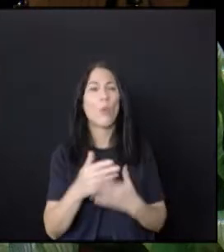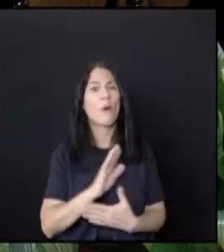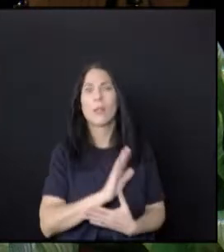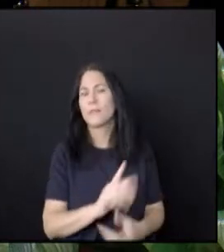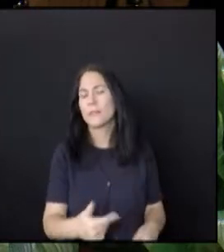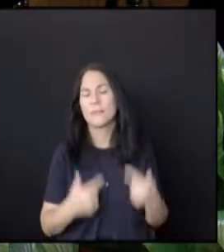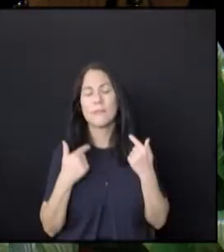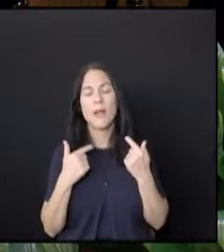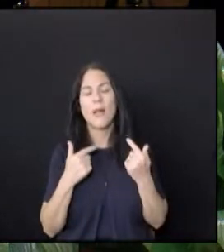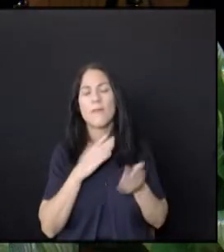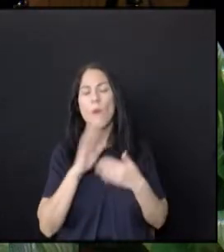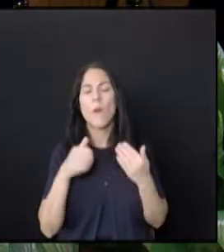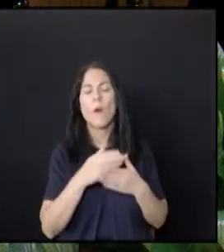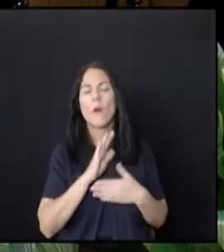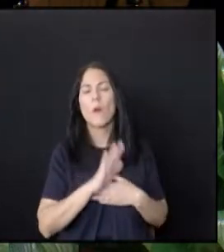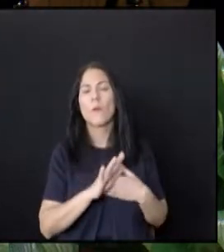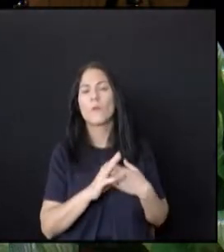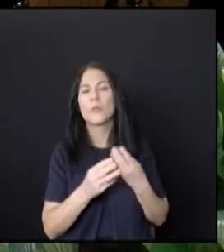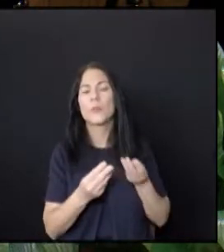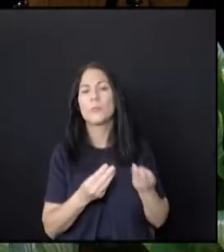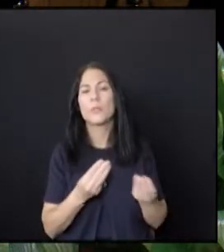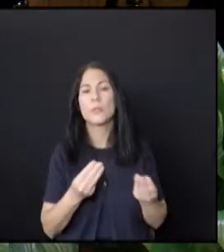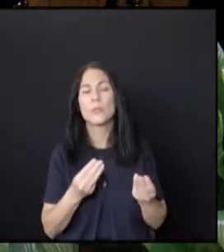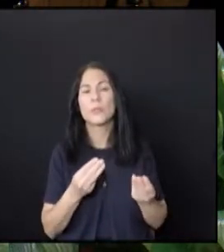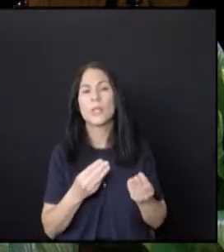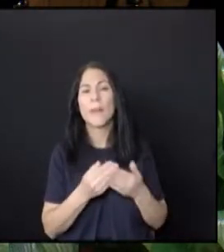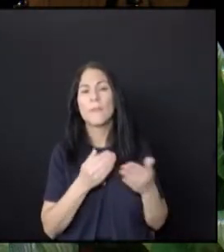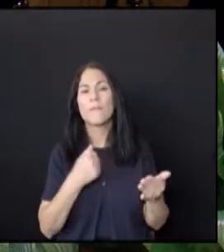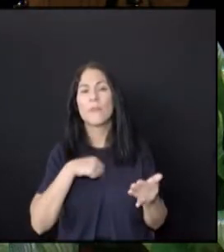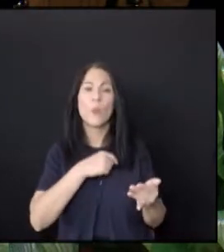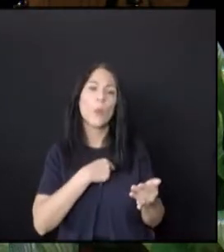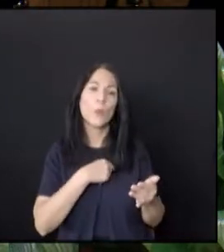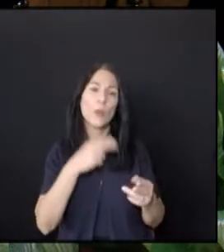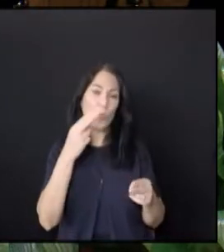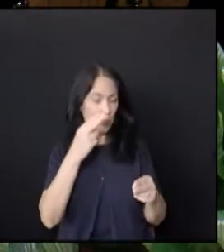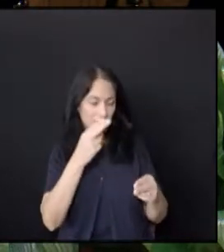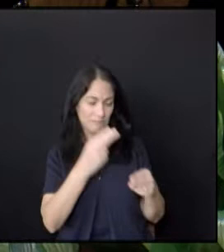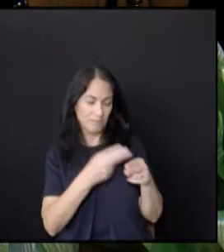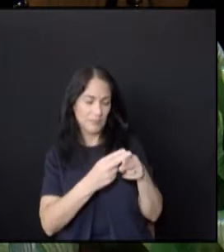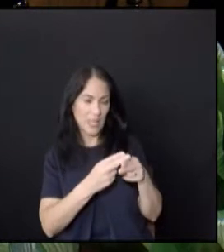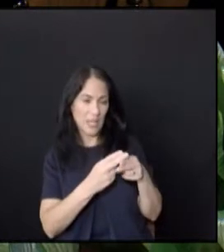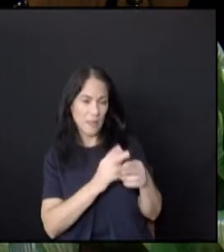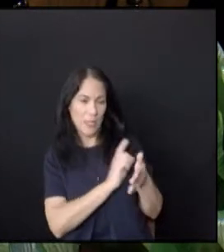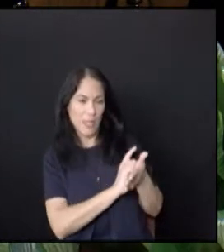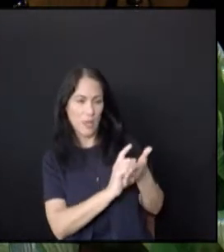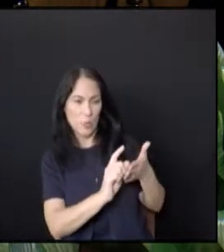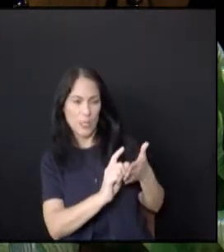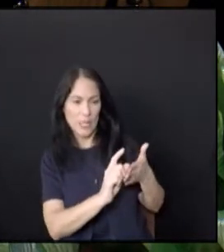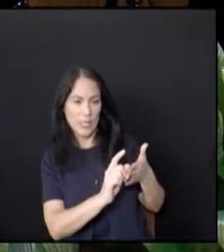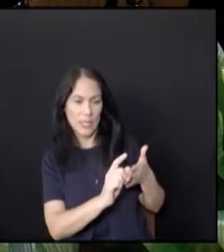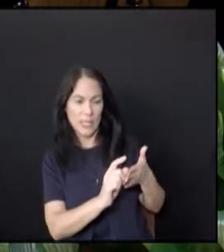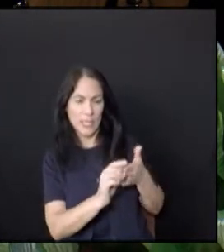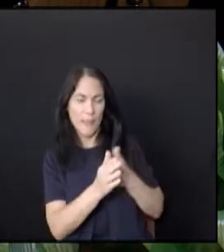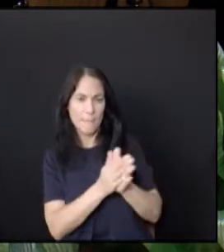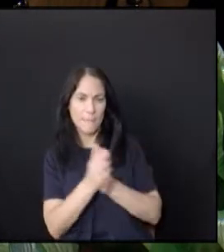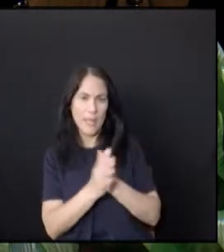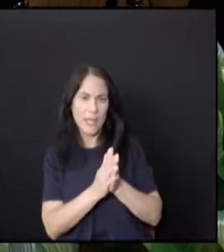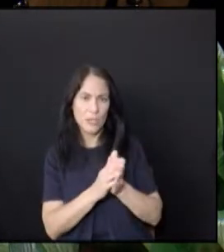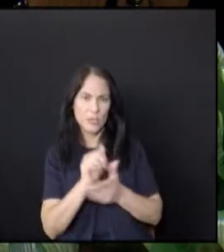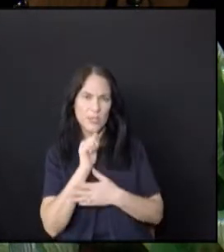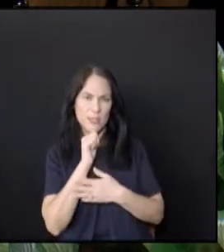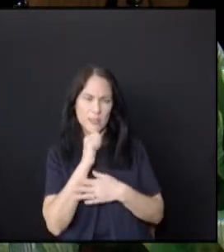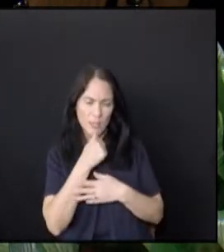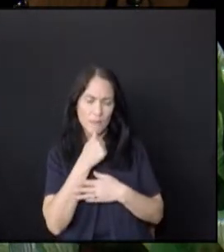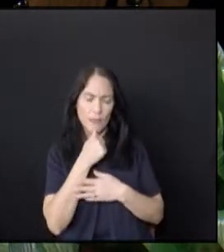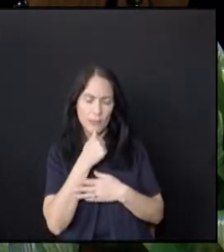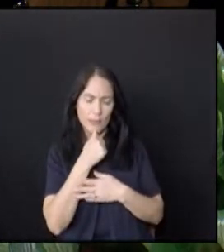certainly throughout his entire ministry, well before what we might call the week of his passion, the week of his suffering, which is already upon